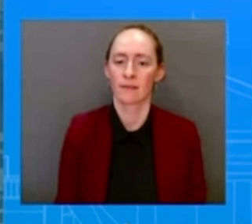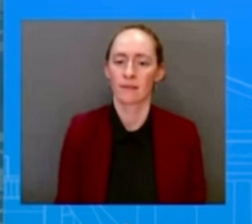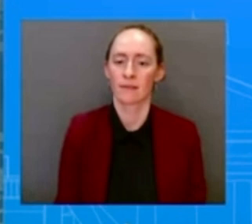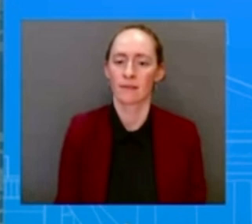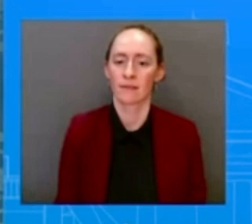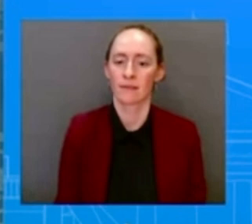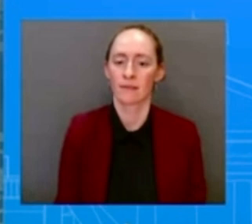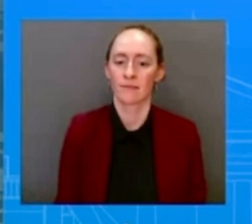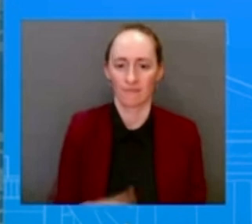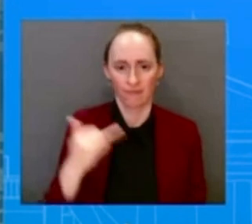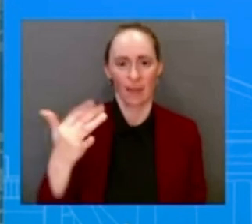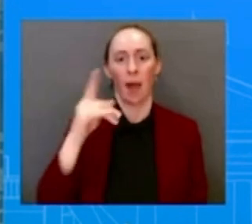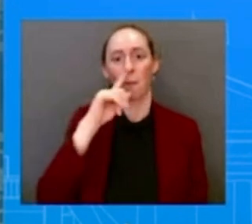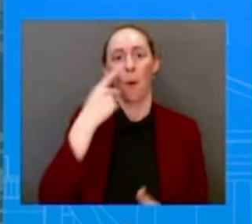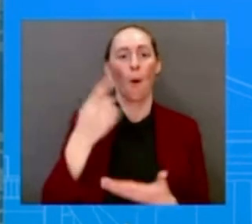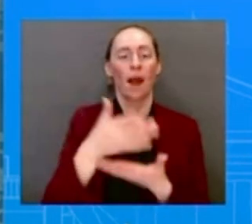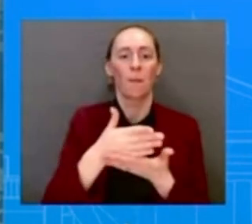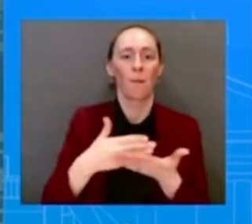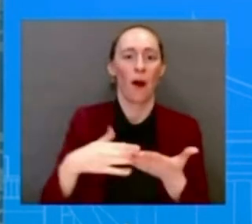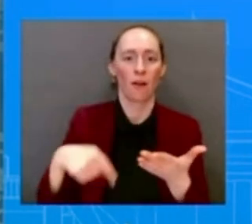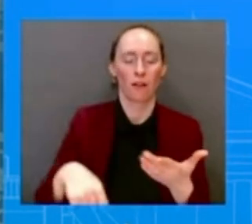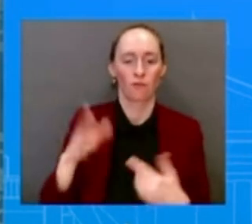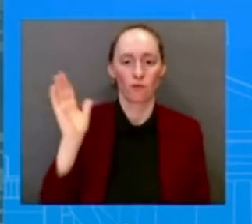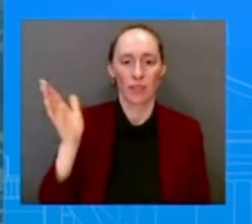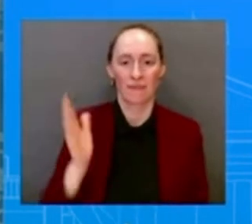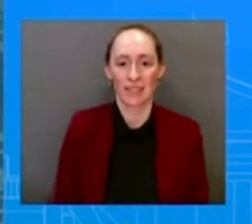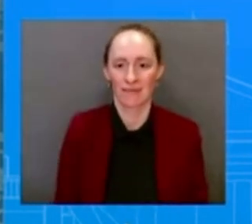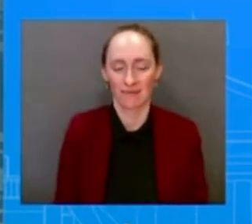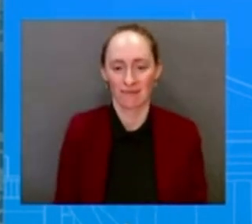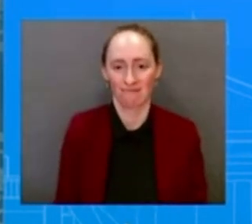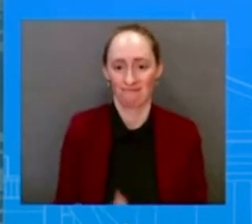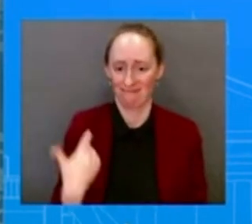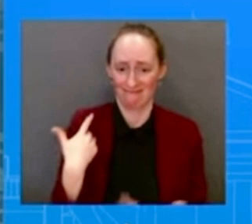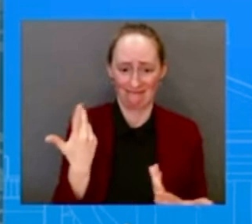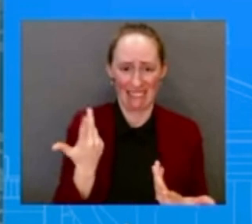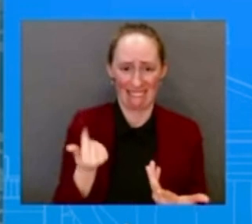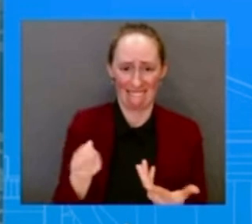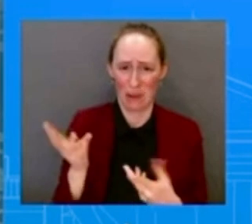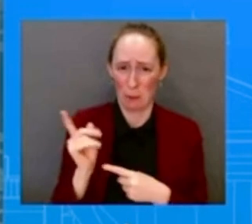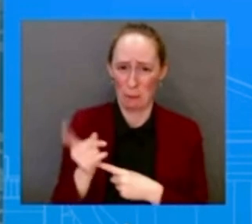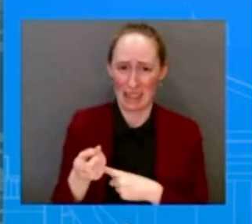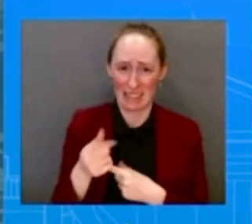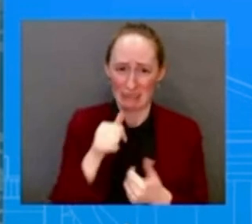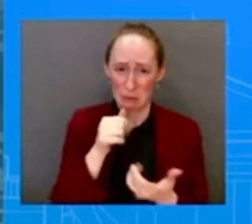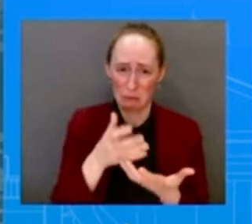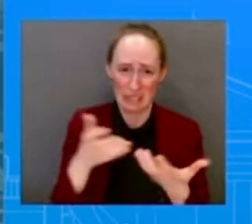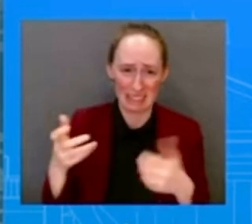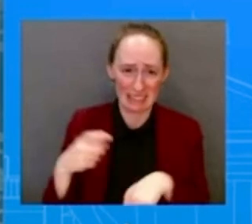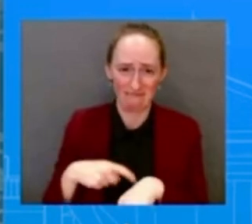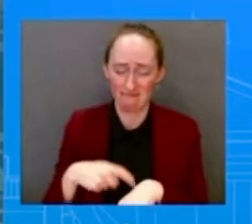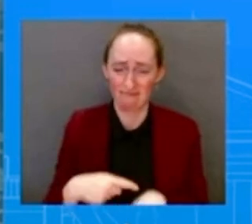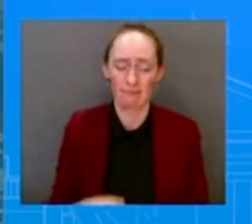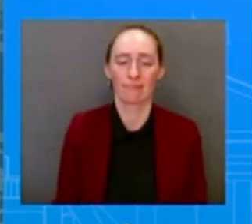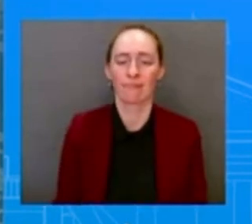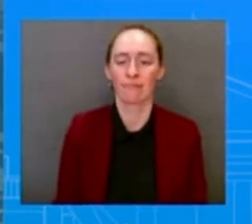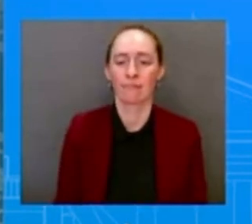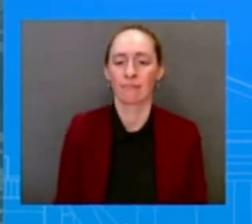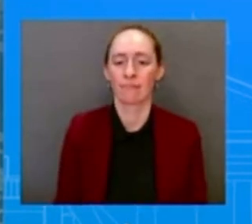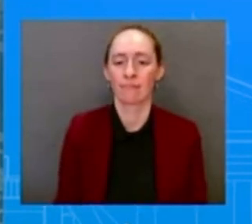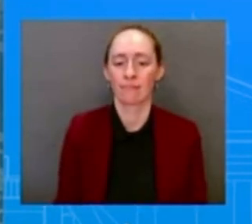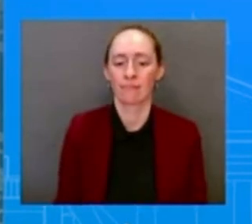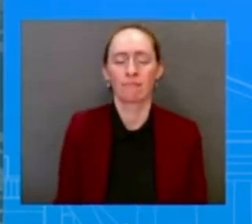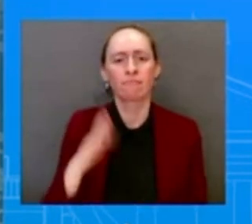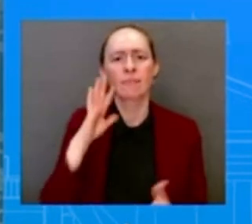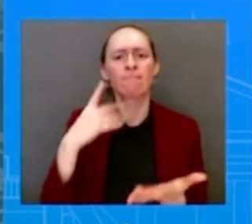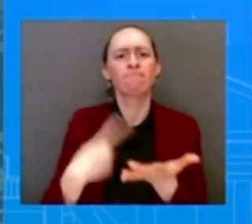We just have a few minutes, guys, so we don't have a lot of time. So let me just go over the week ahead. So later today, as you all know, the